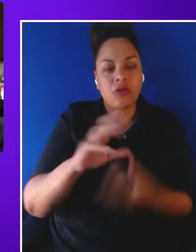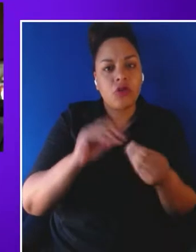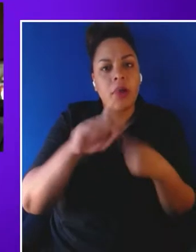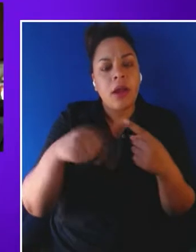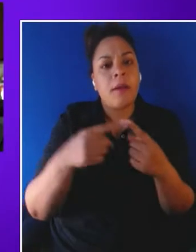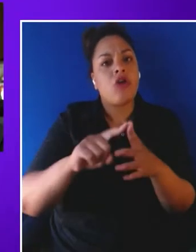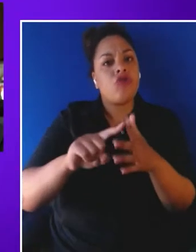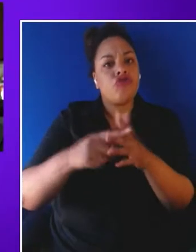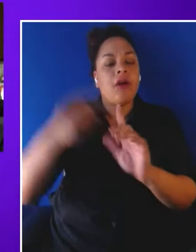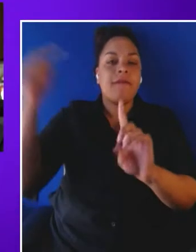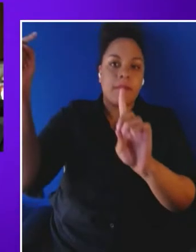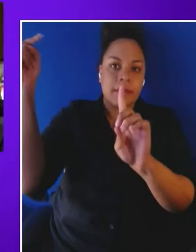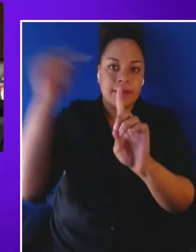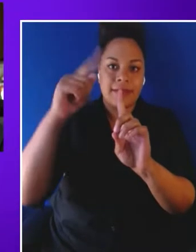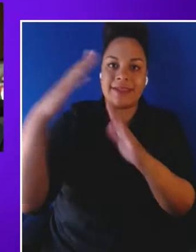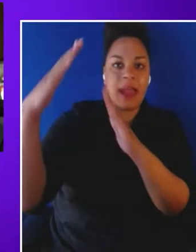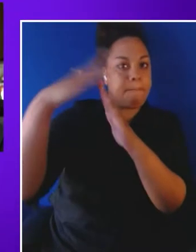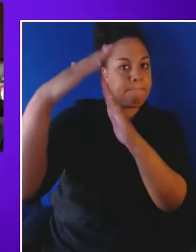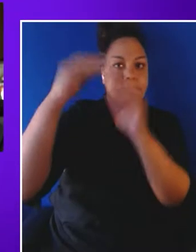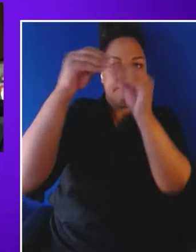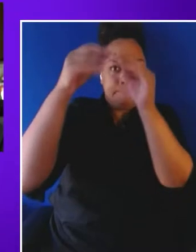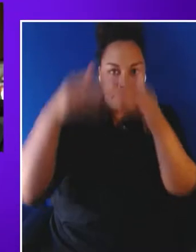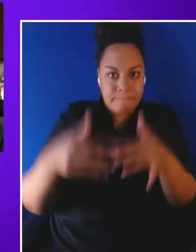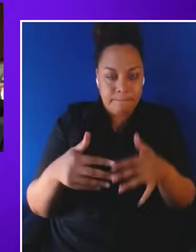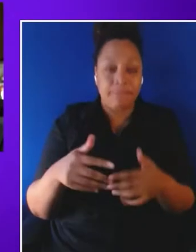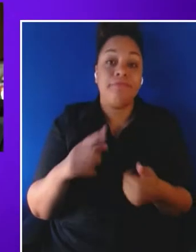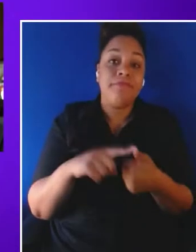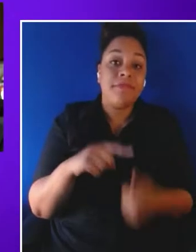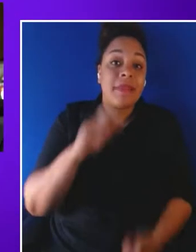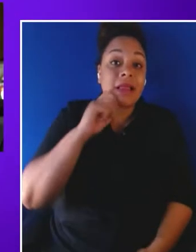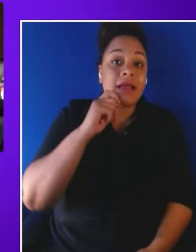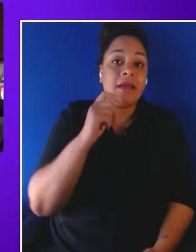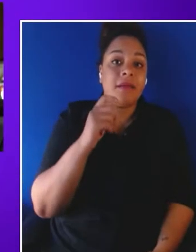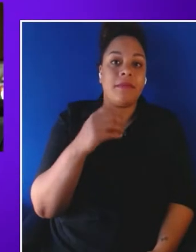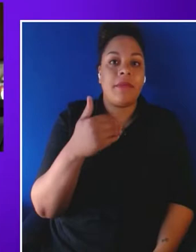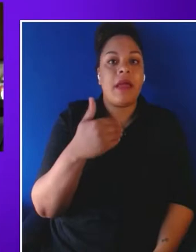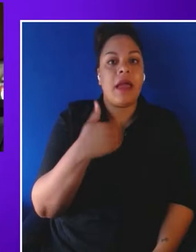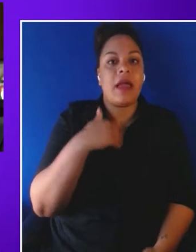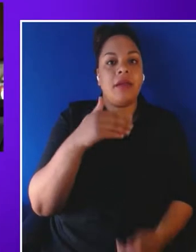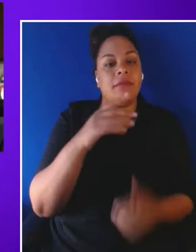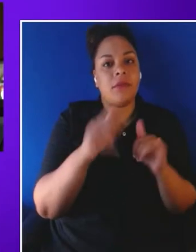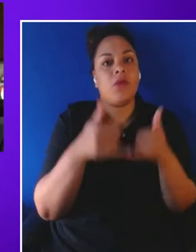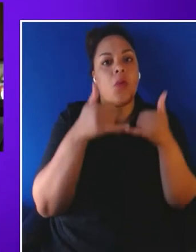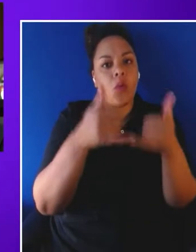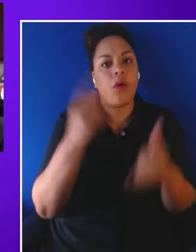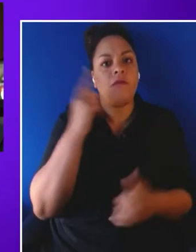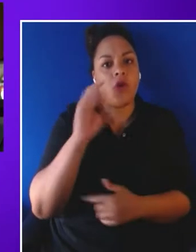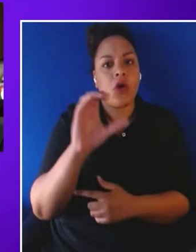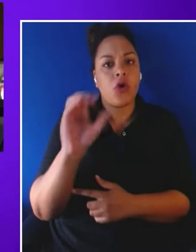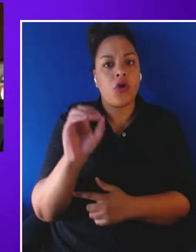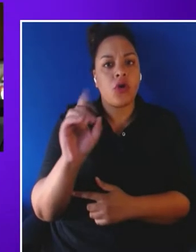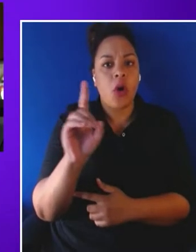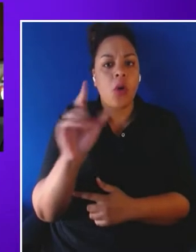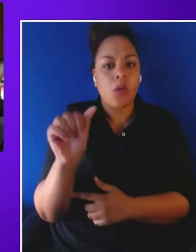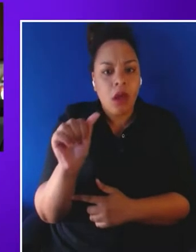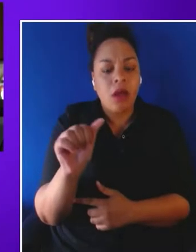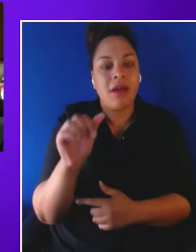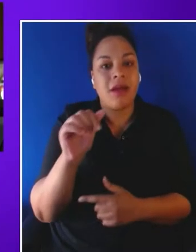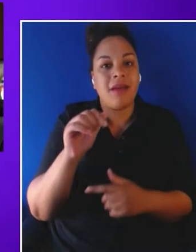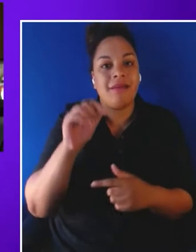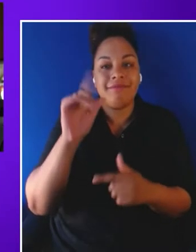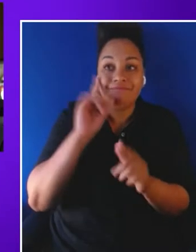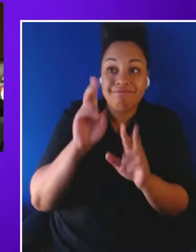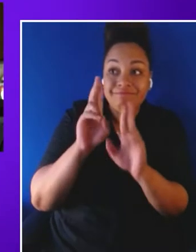okay, Apple has, you know, the Academy Award for Coda, like, resting on those laurels, you know, it starts higher than that, and